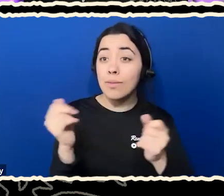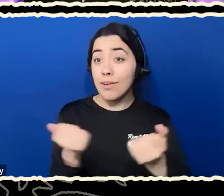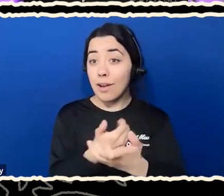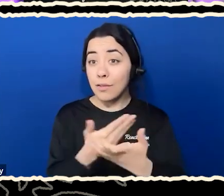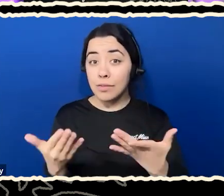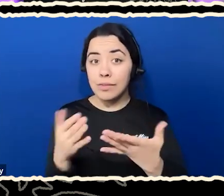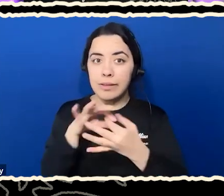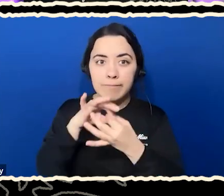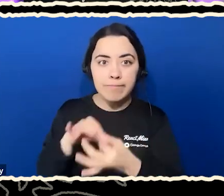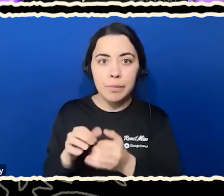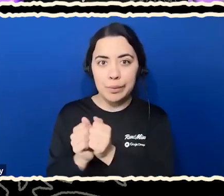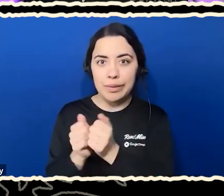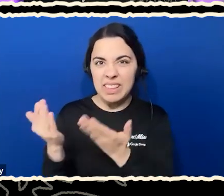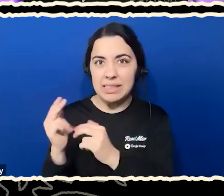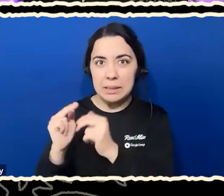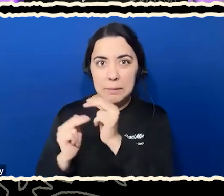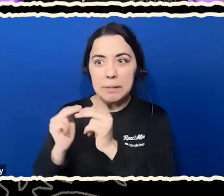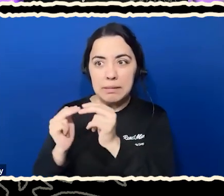with building it, you know?